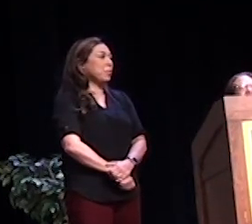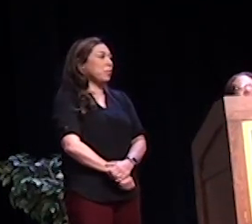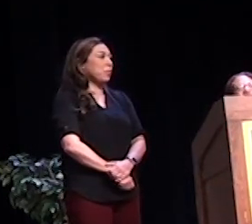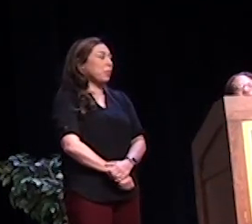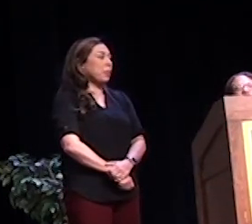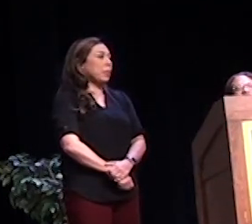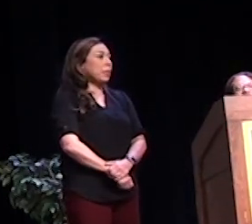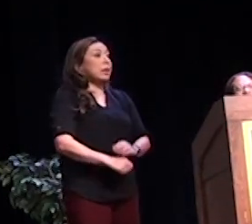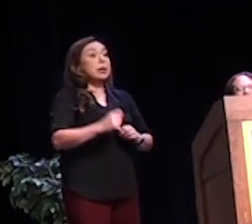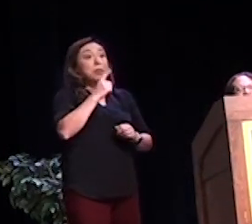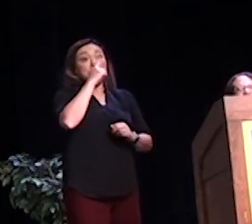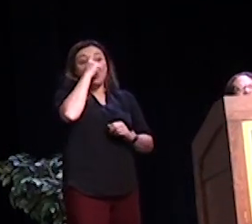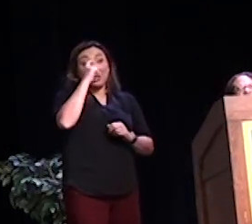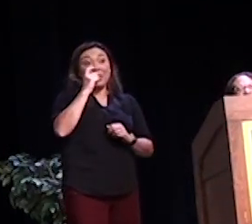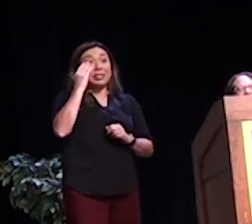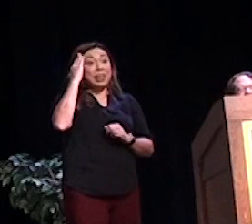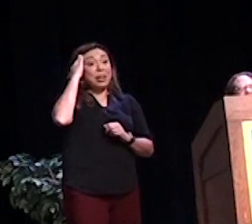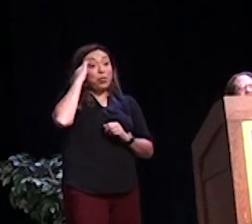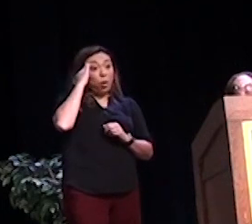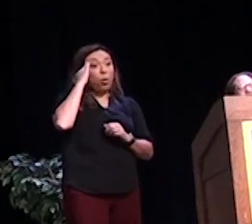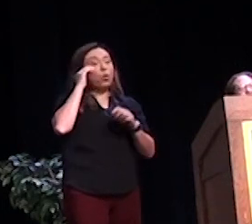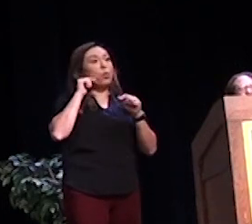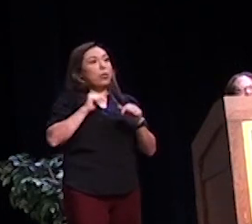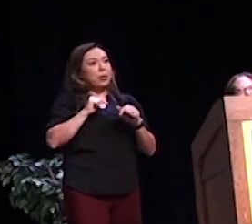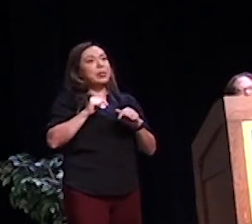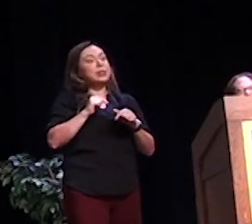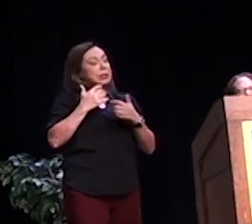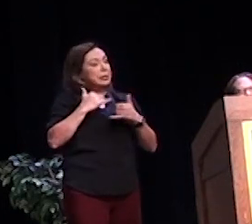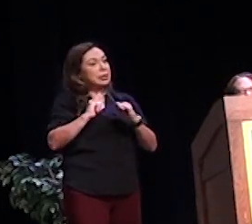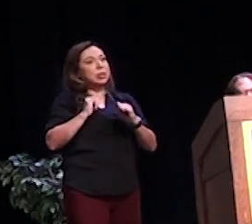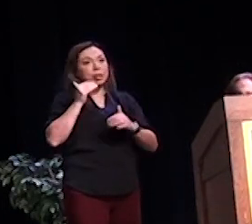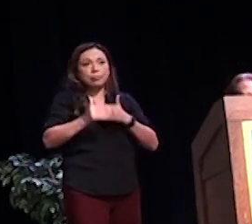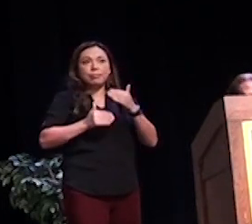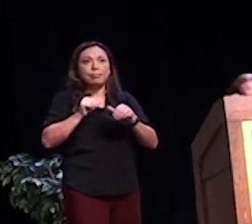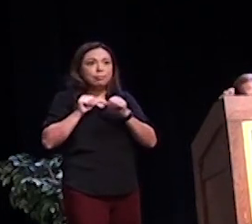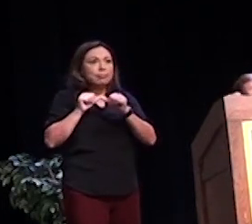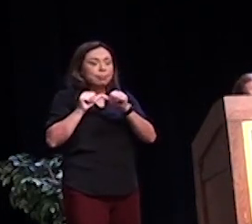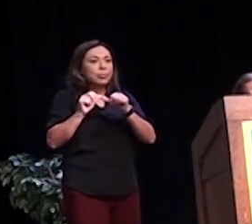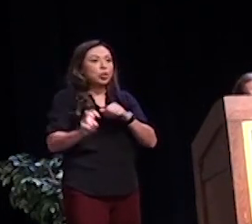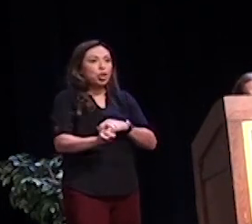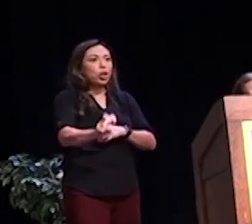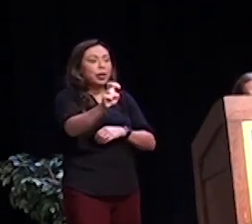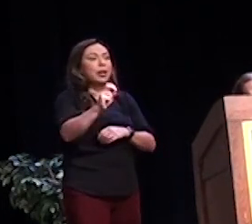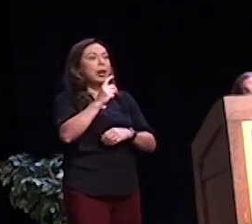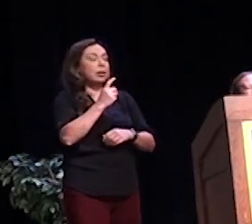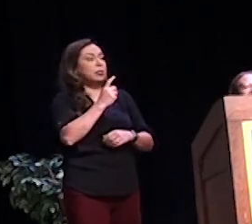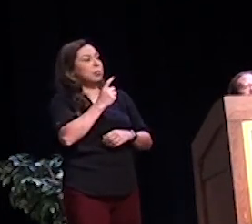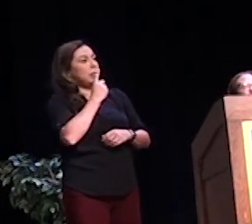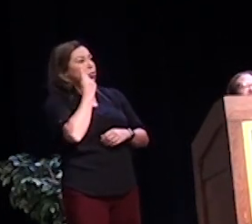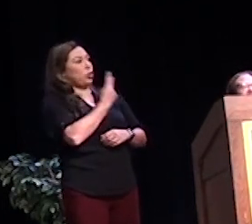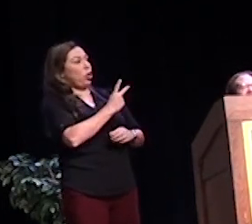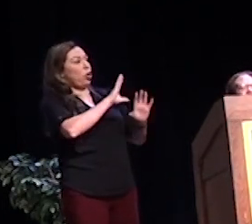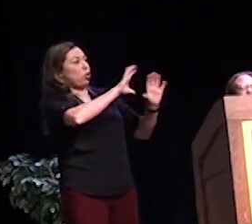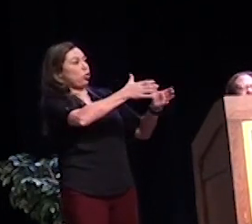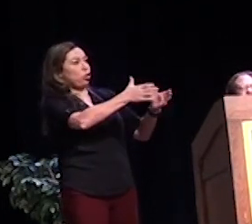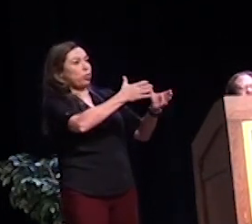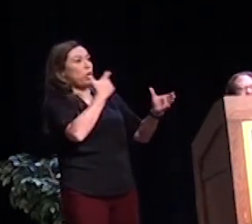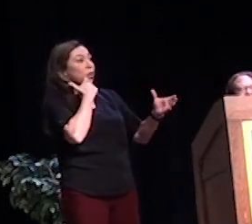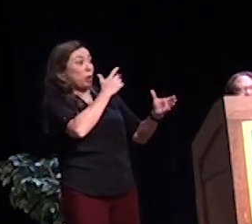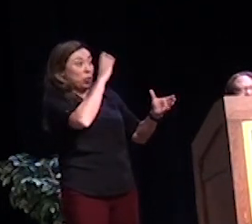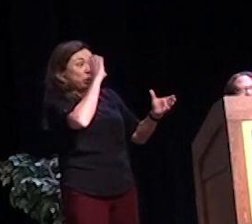and because I know this is in many ways an ongoing journey, I said to a group earlier, we know that journey needs